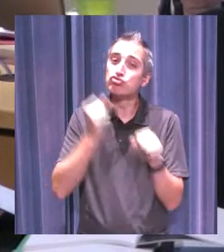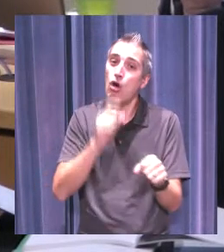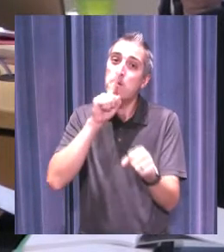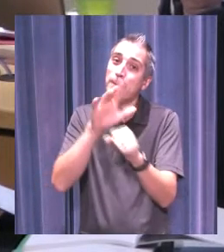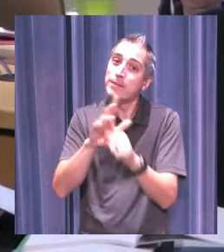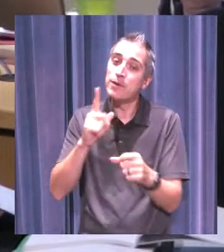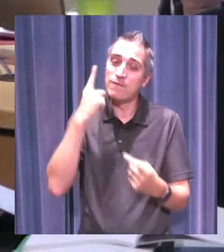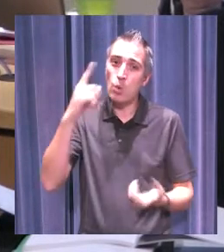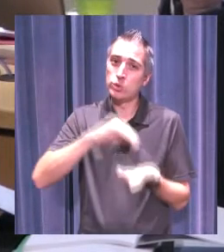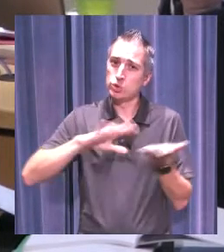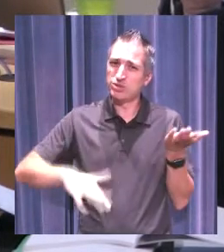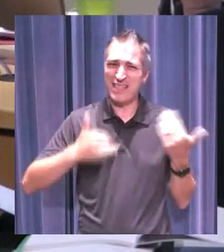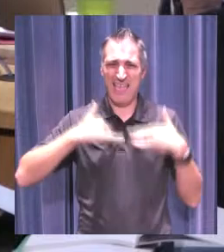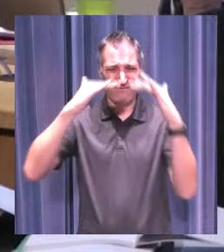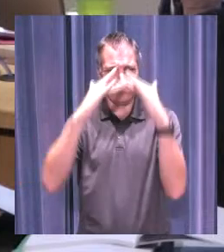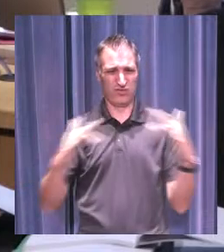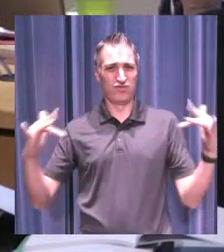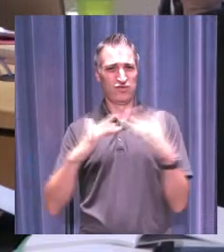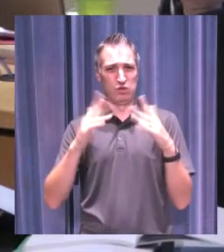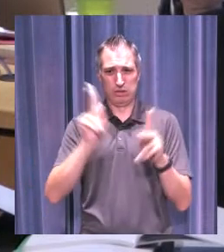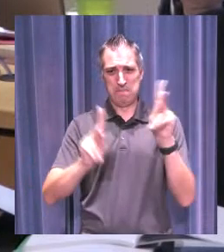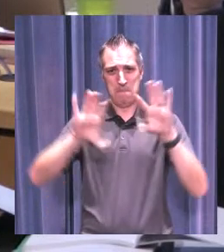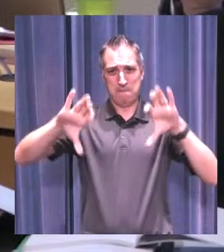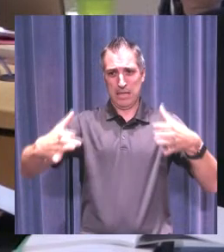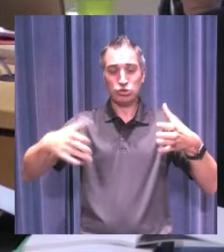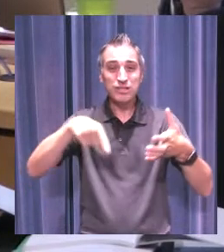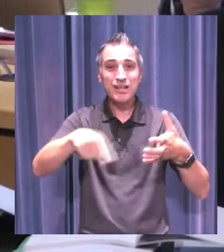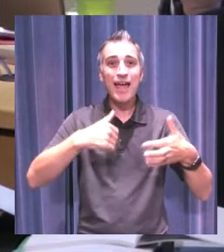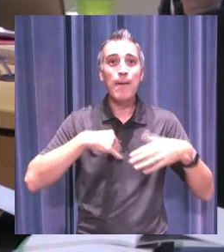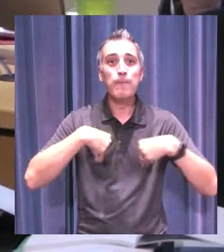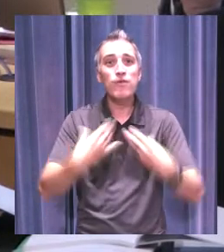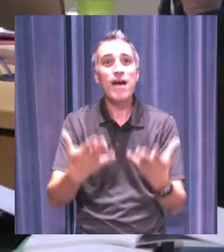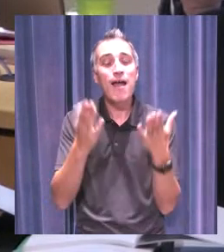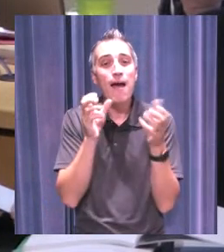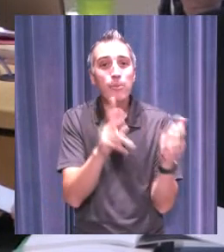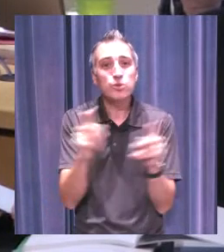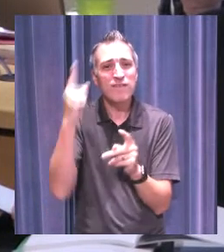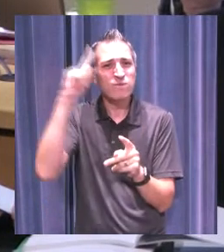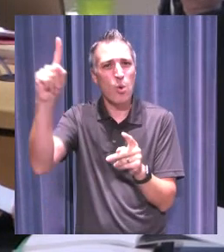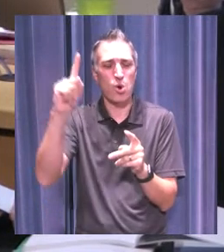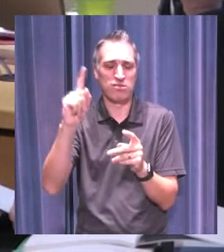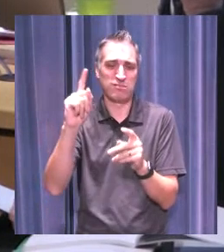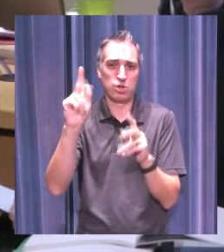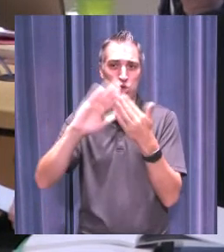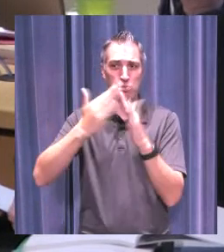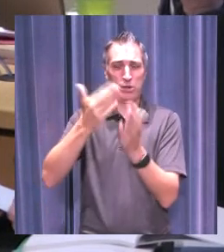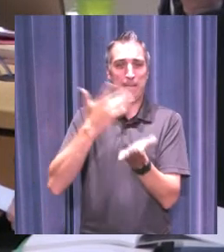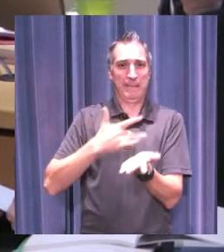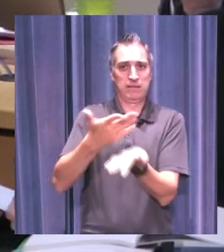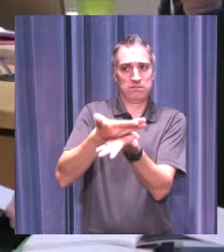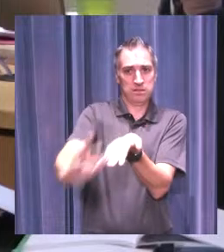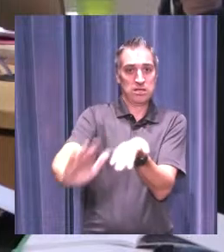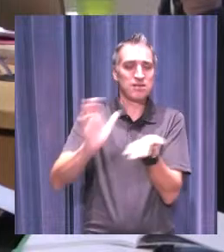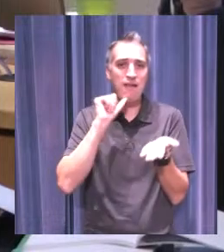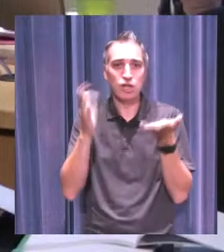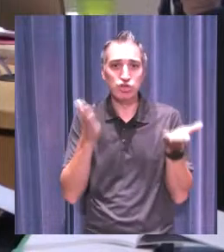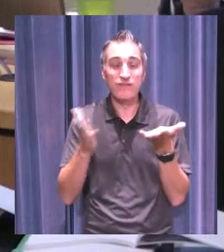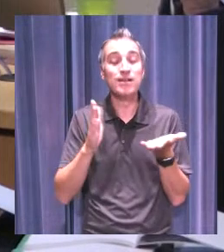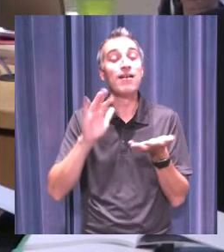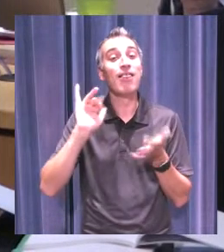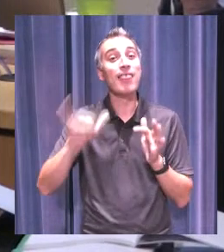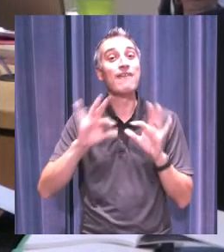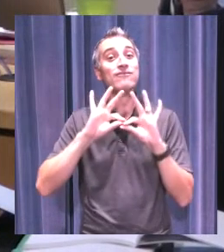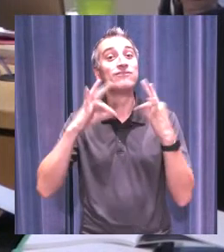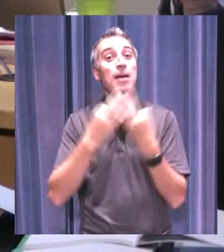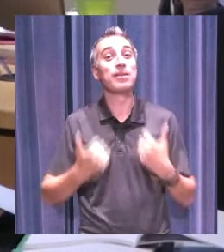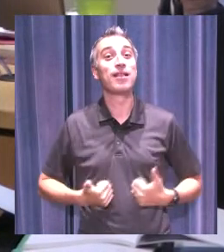students. Mott serves a diverse population, creates opportunities for a largely underserved community. Initiatives like the Family Life Center are